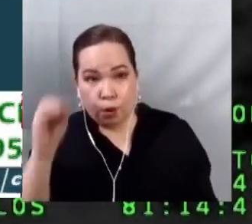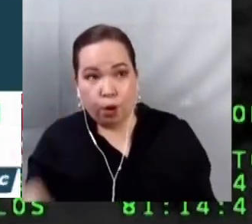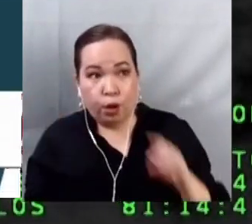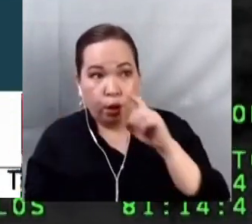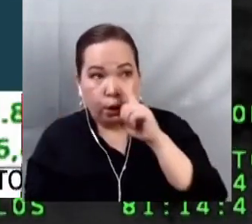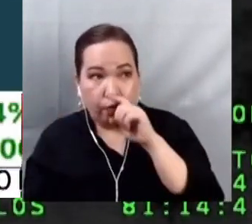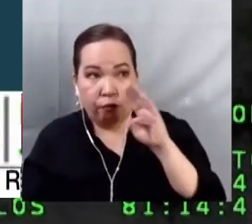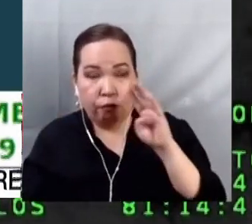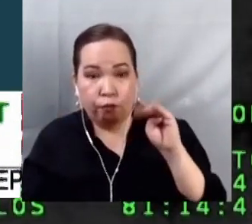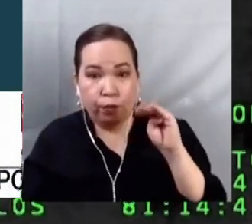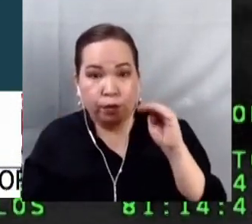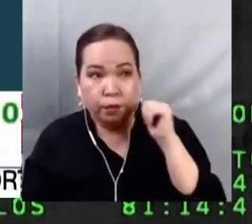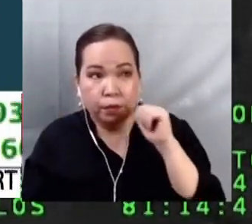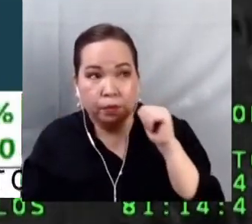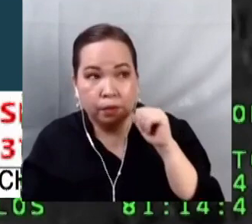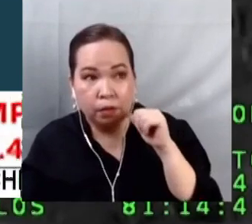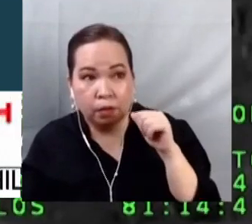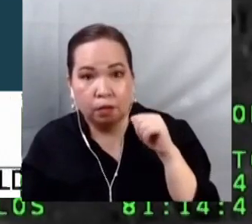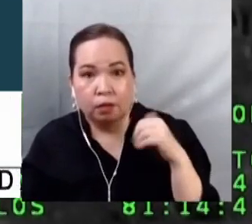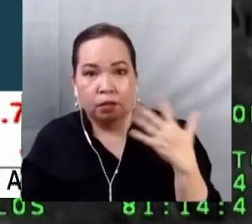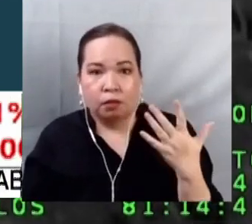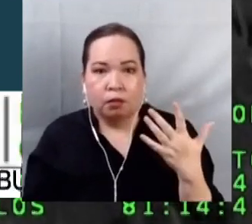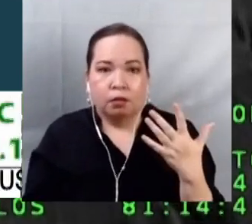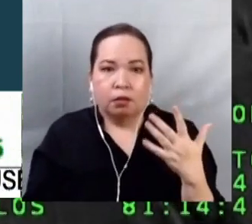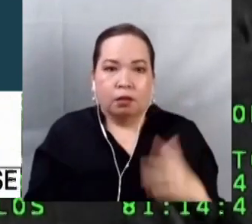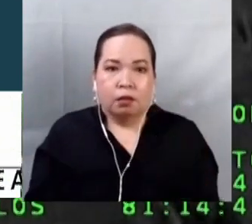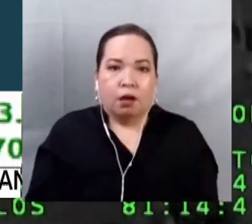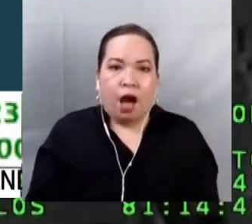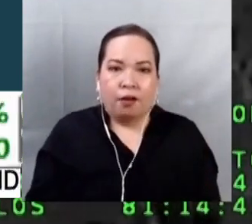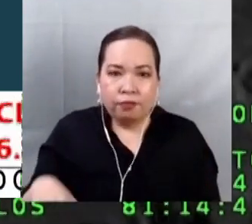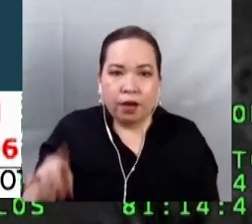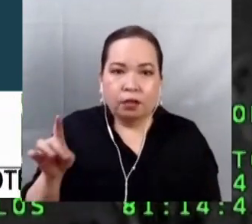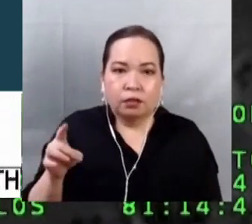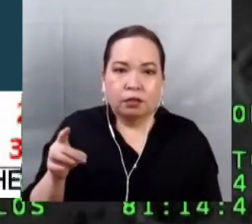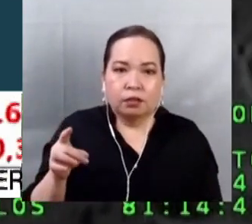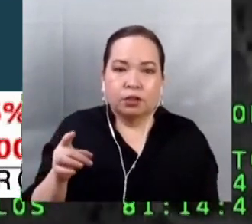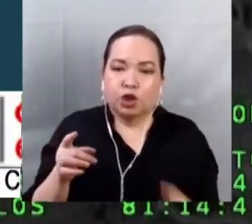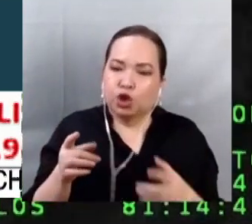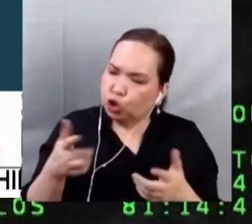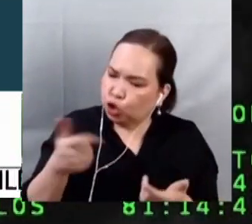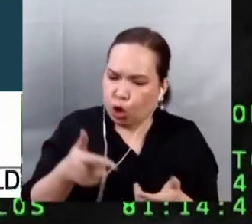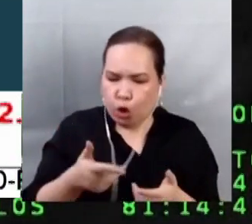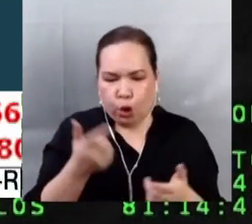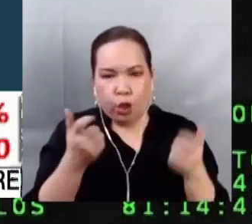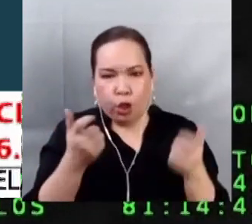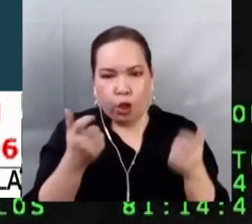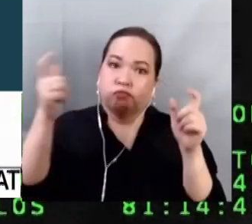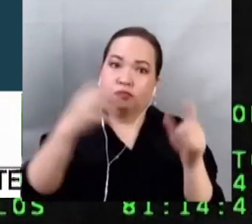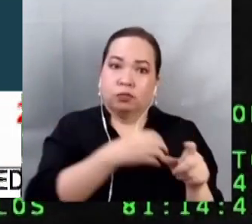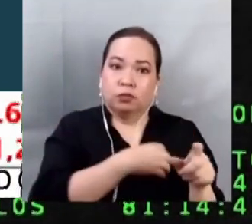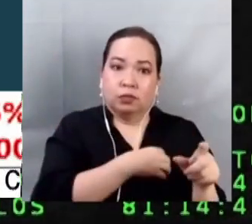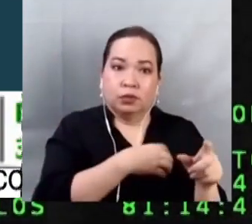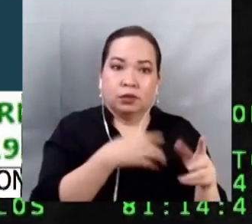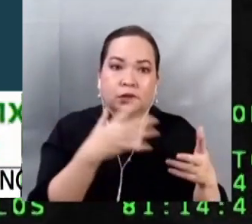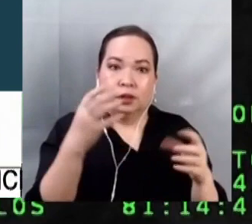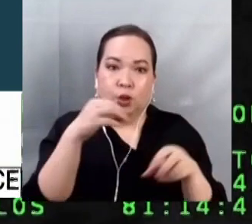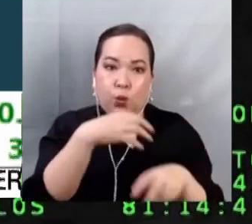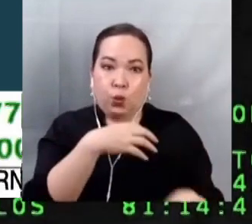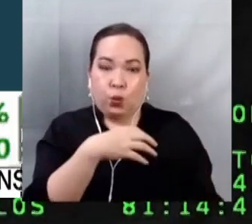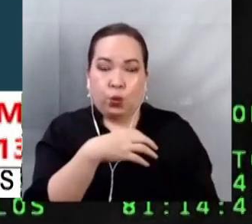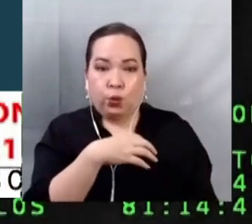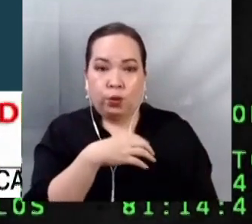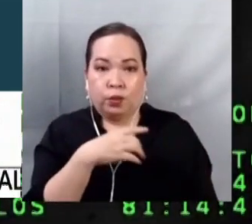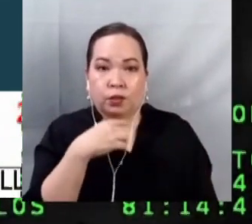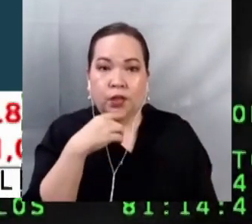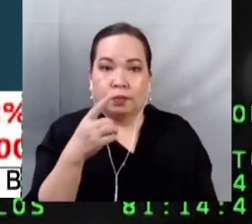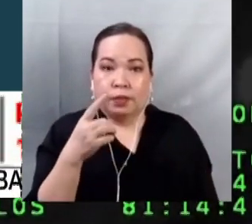and found guns inside a house they broke into shot at police officers in Volusia County in Florida. The sheriff's